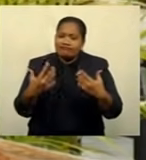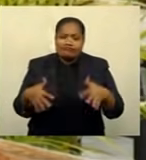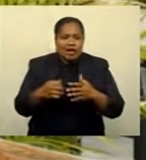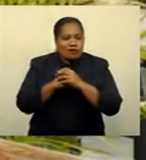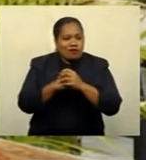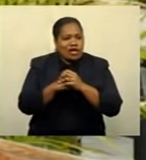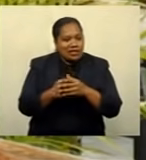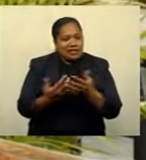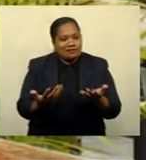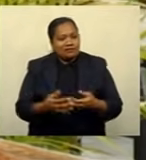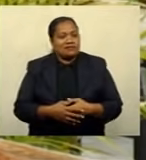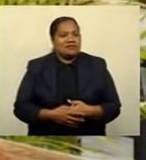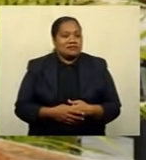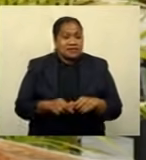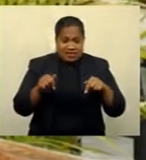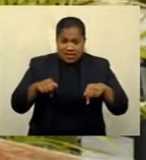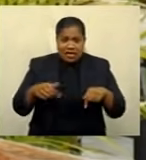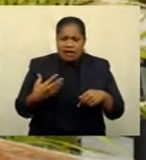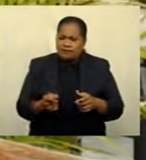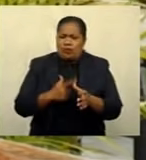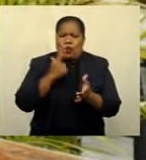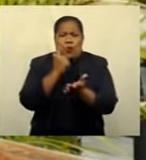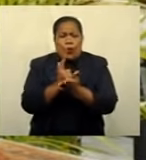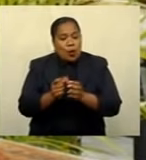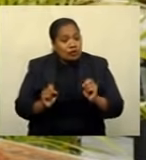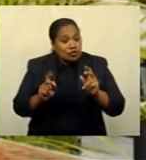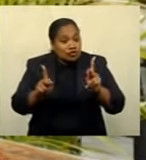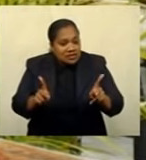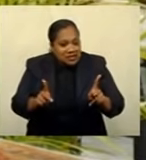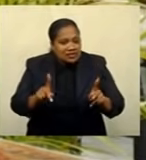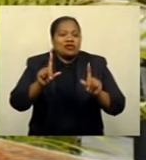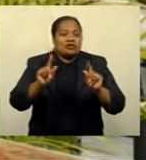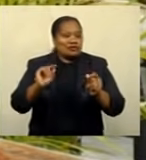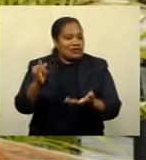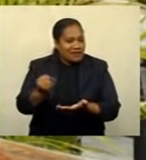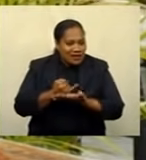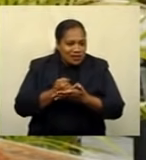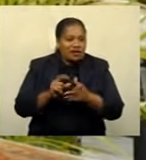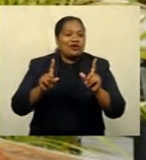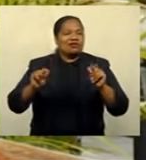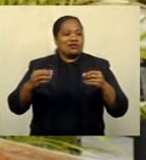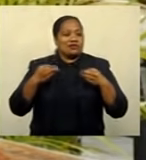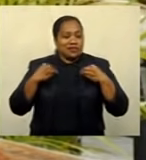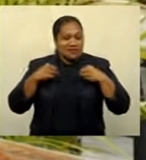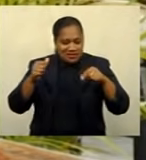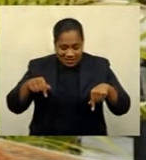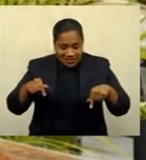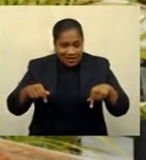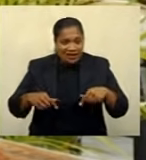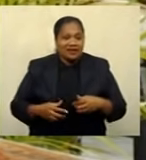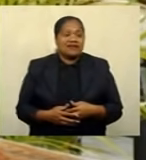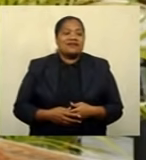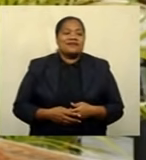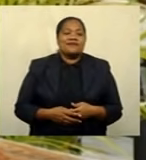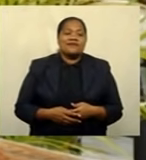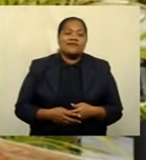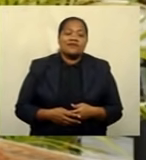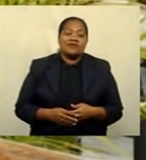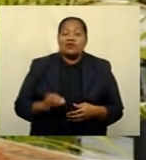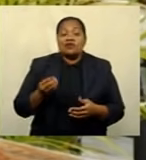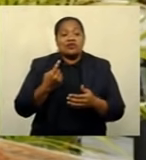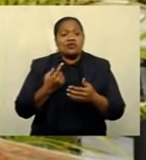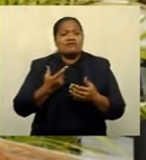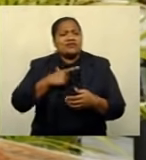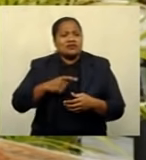here is a lot of opportunity to the investment and to the doing a business here. So, because of